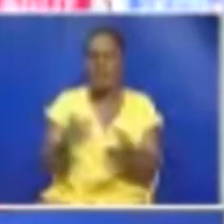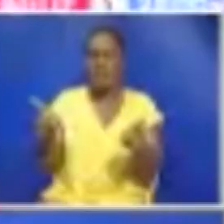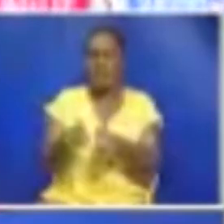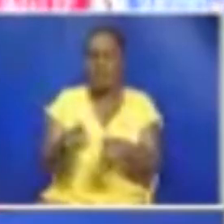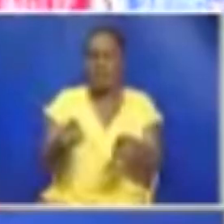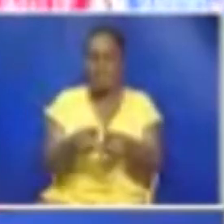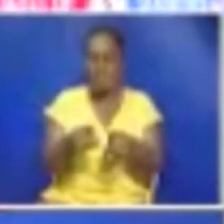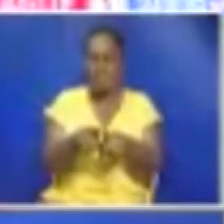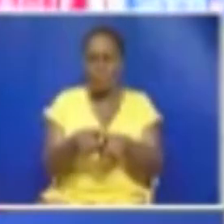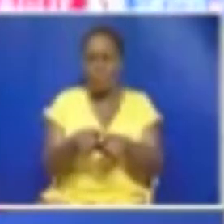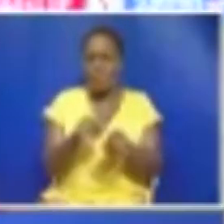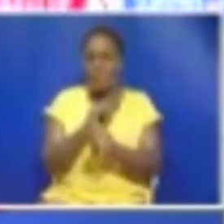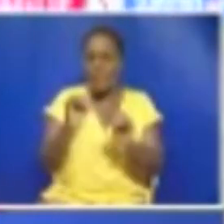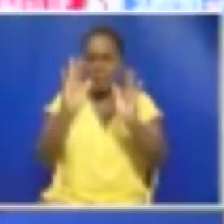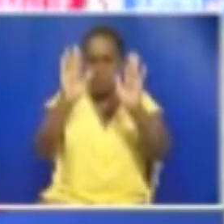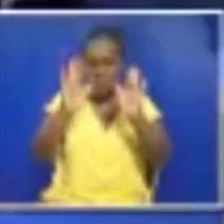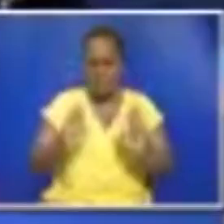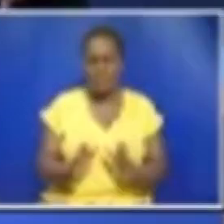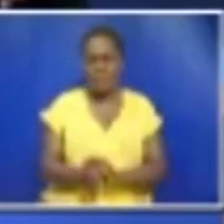a clean sheet was very important.